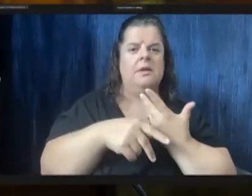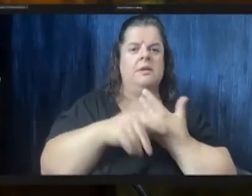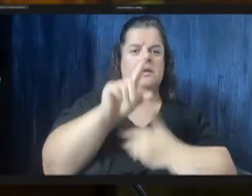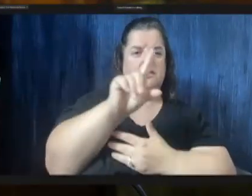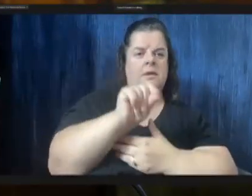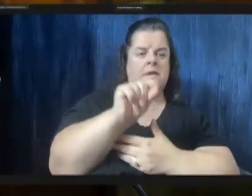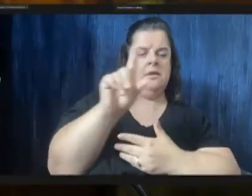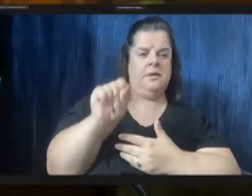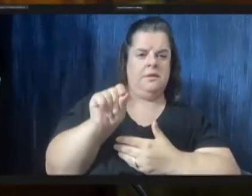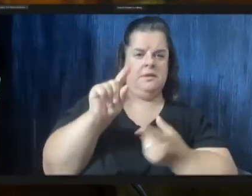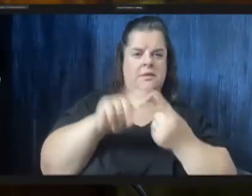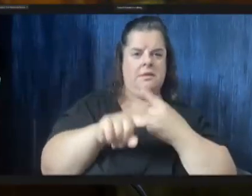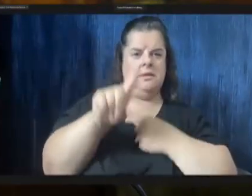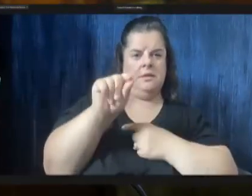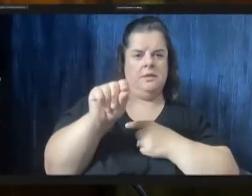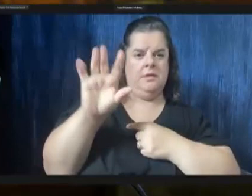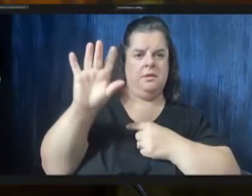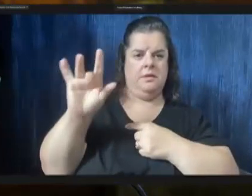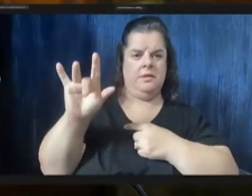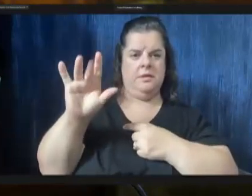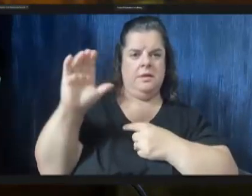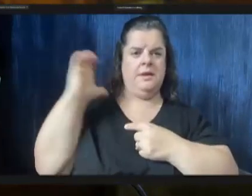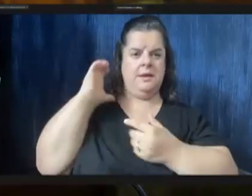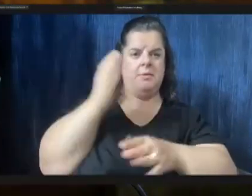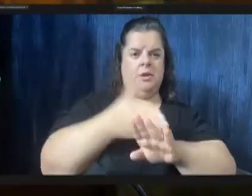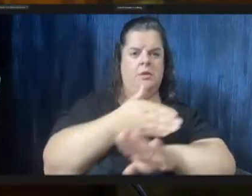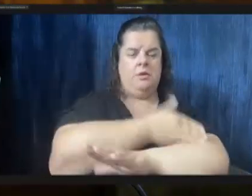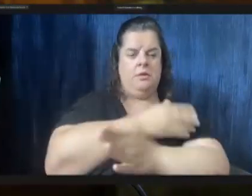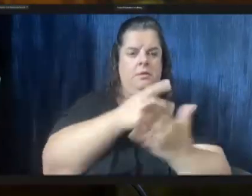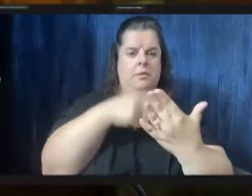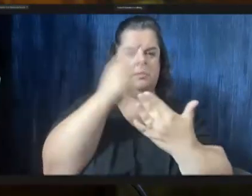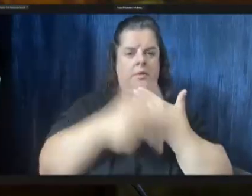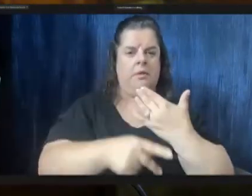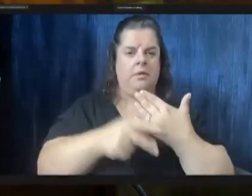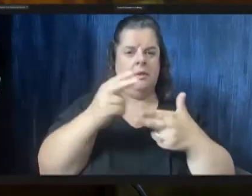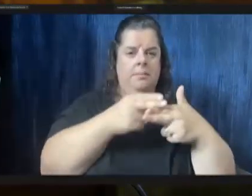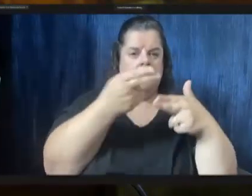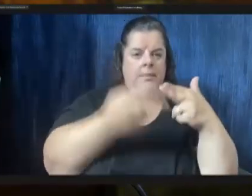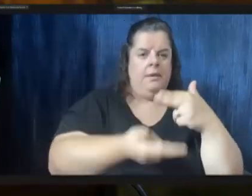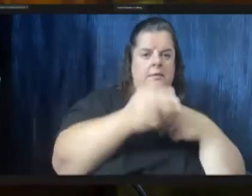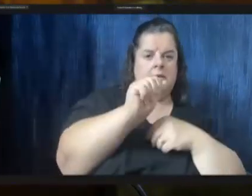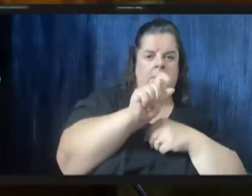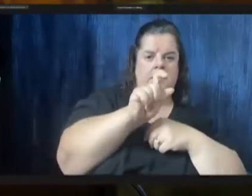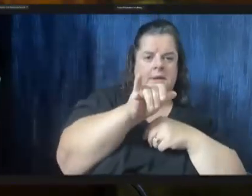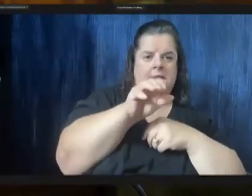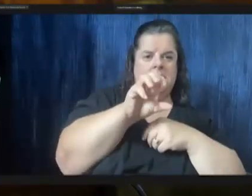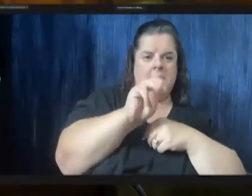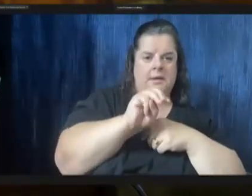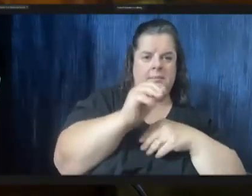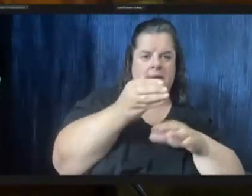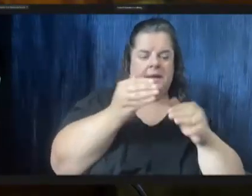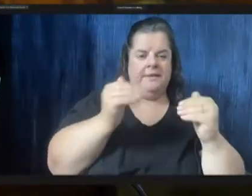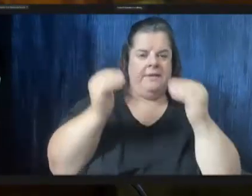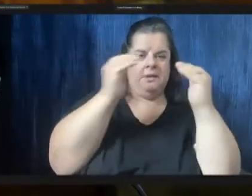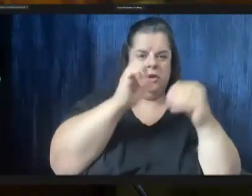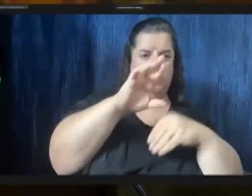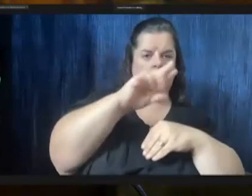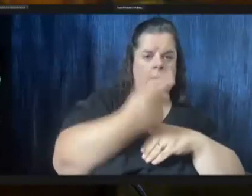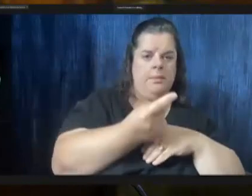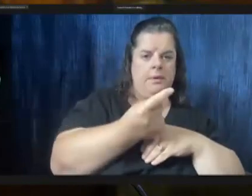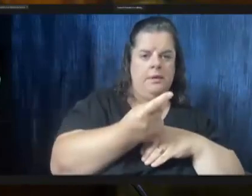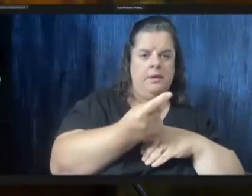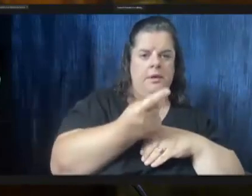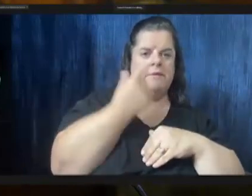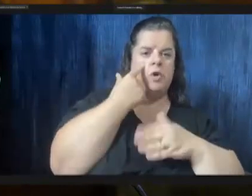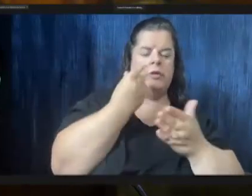Program and the 2020 through 2025 Capital Improvement Program by reducing Axiom Advancement Corporation as a